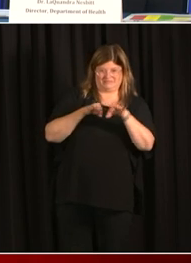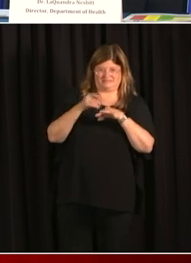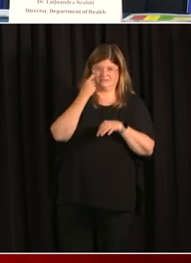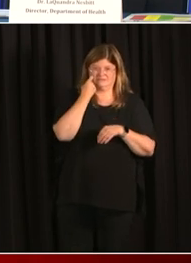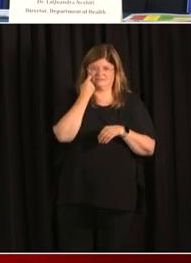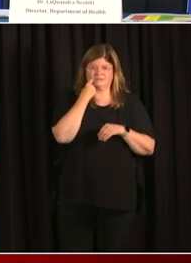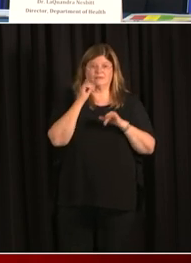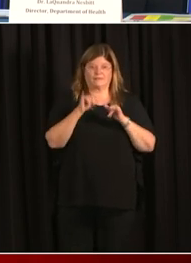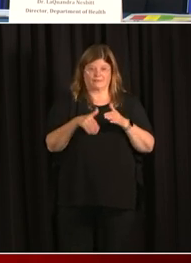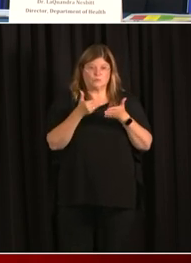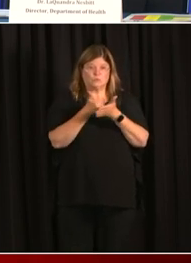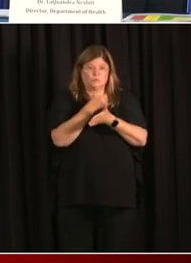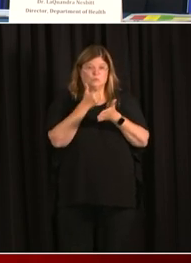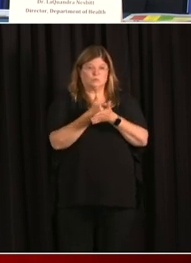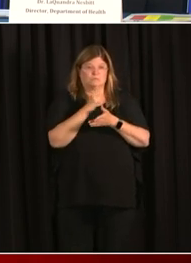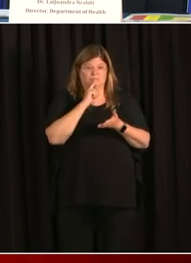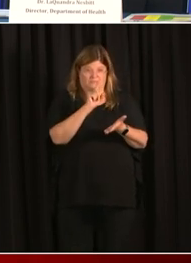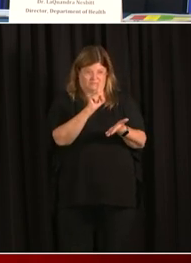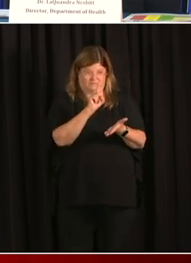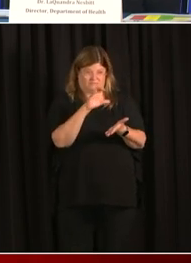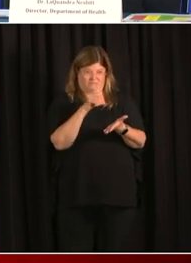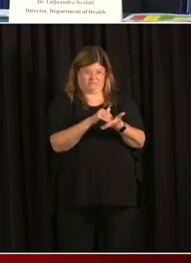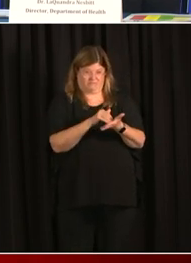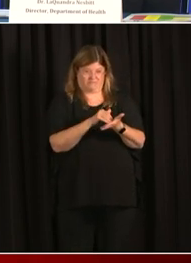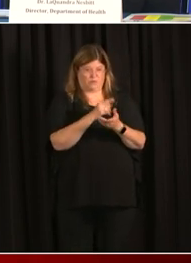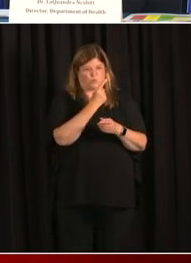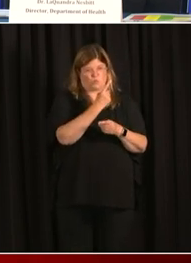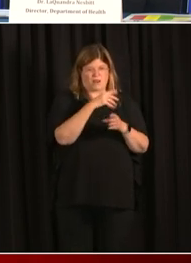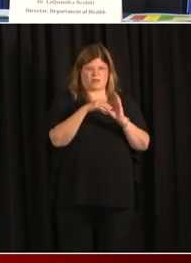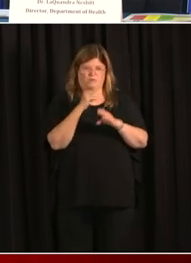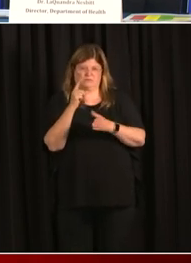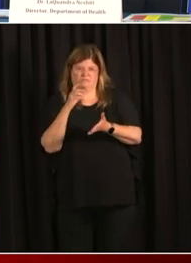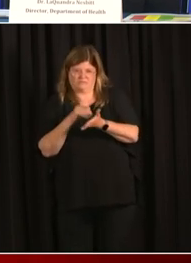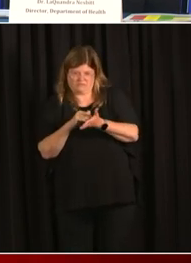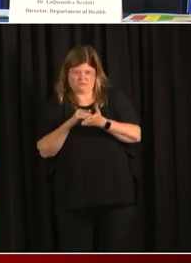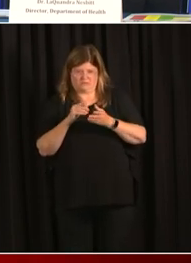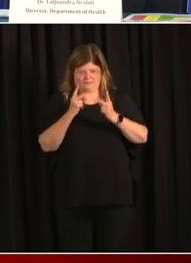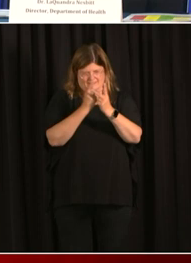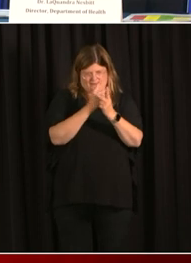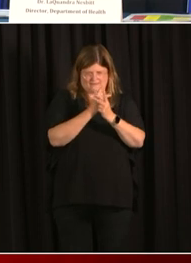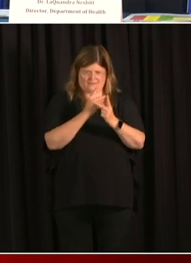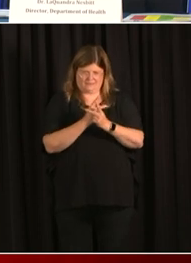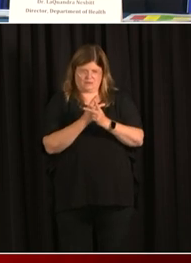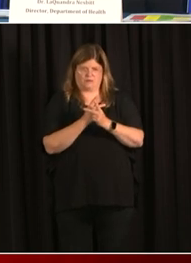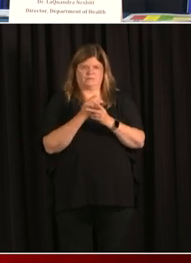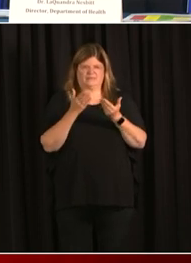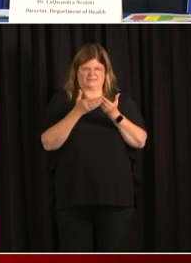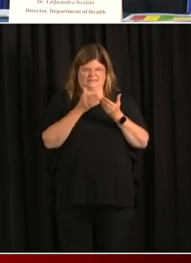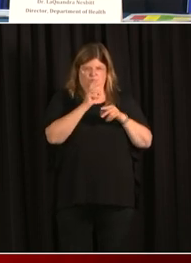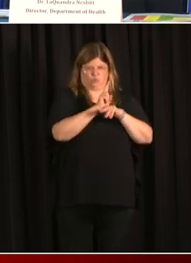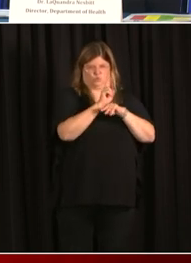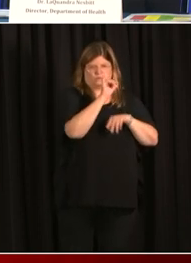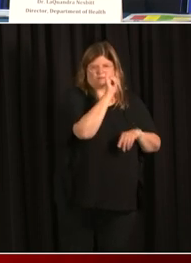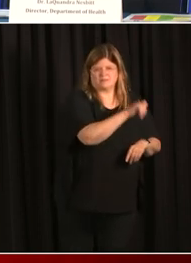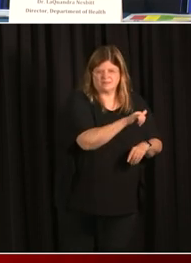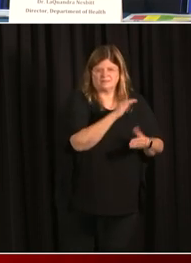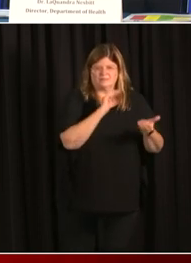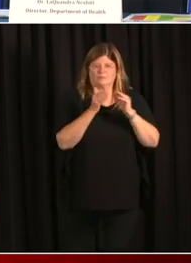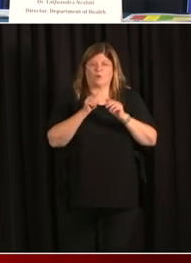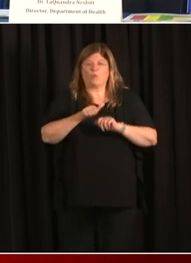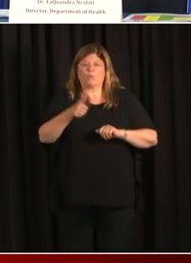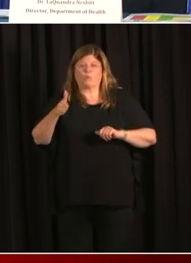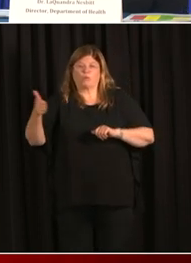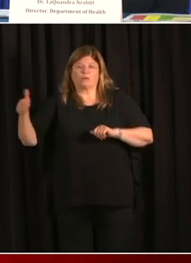per 100,000. We already use that metric to help us look at how we compare to other major